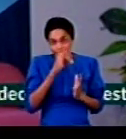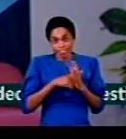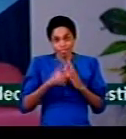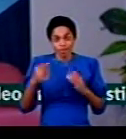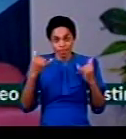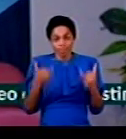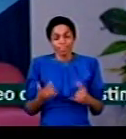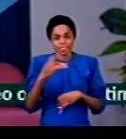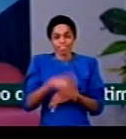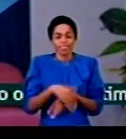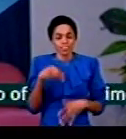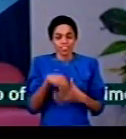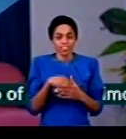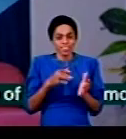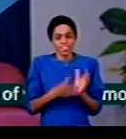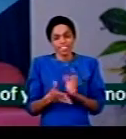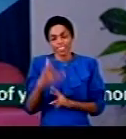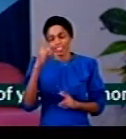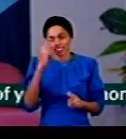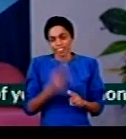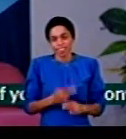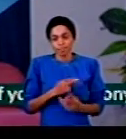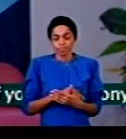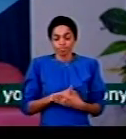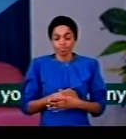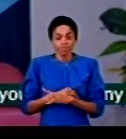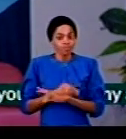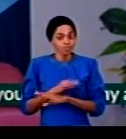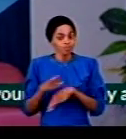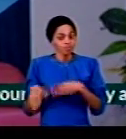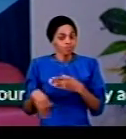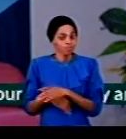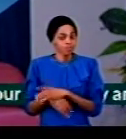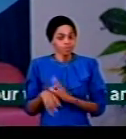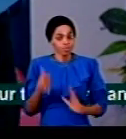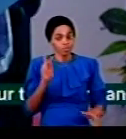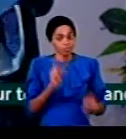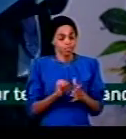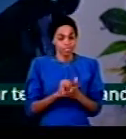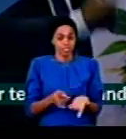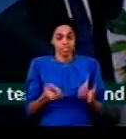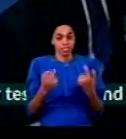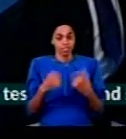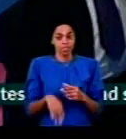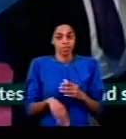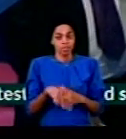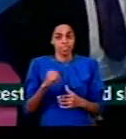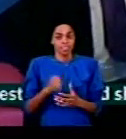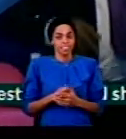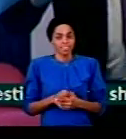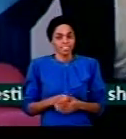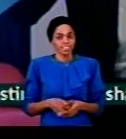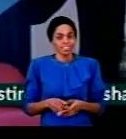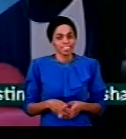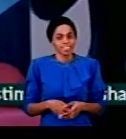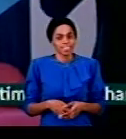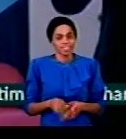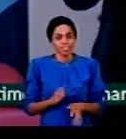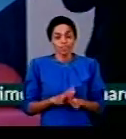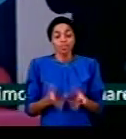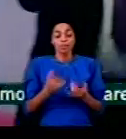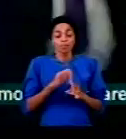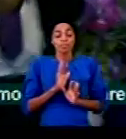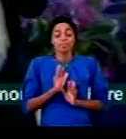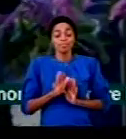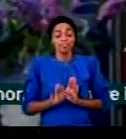God has done it for you. Please, let's praise God while the next person will be coming out.